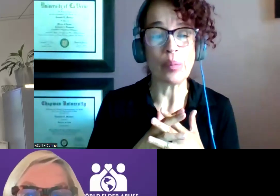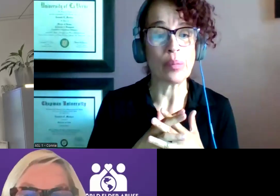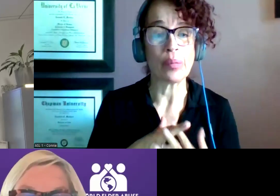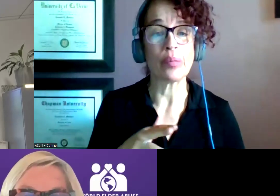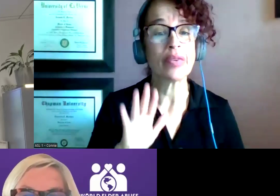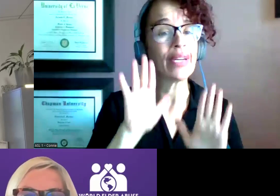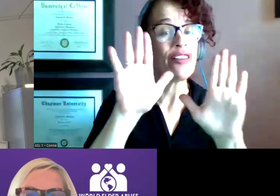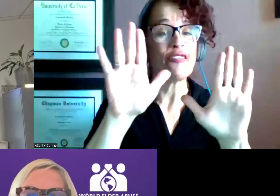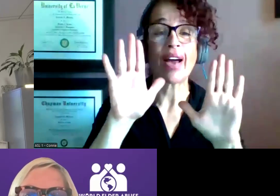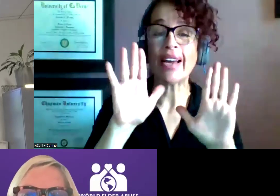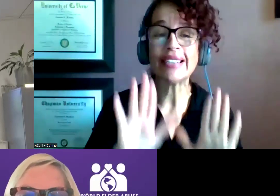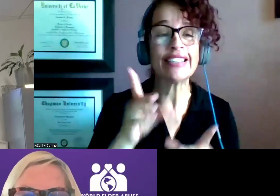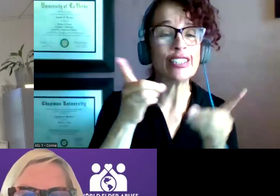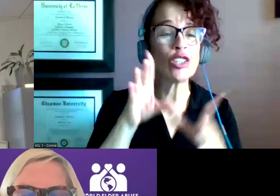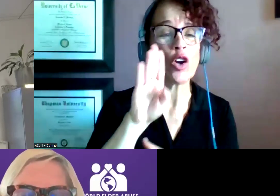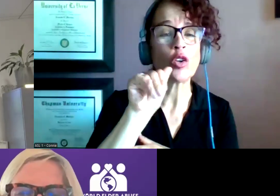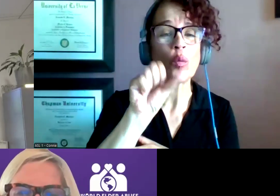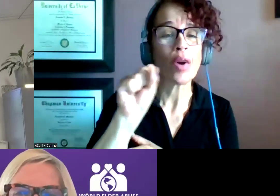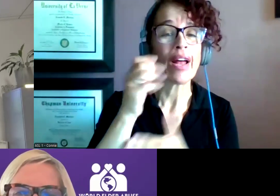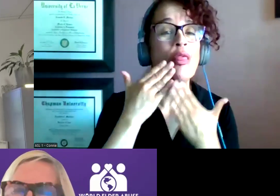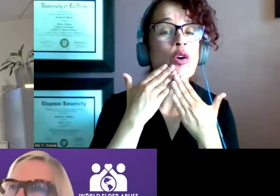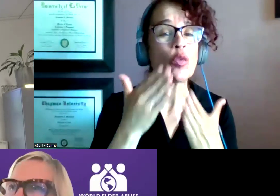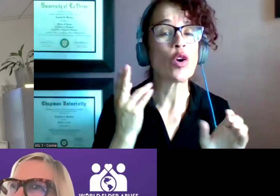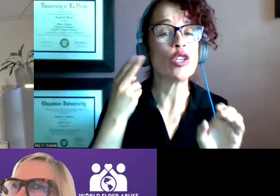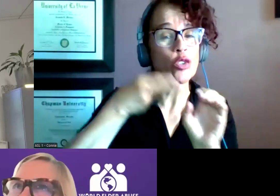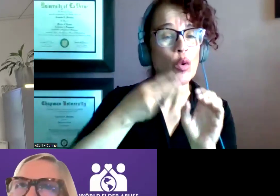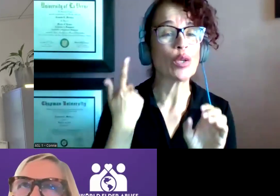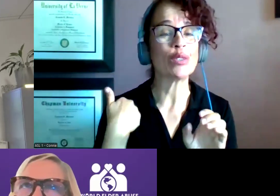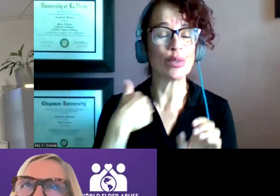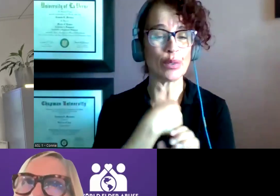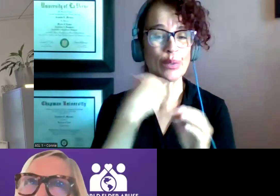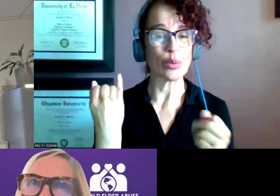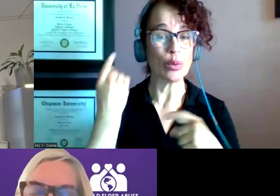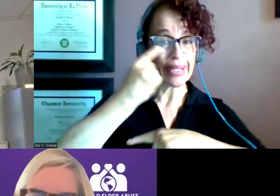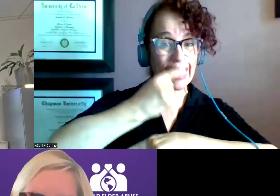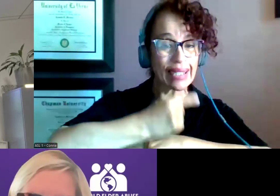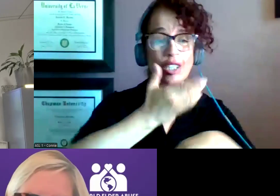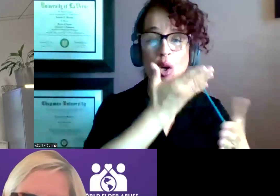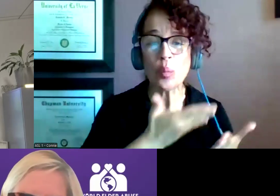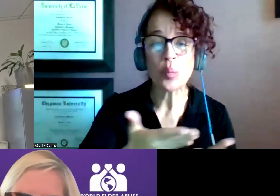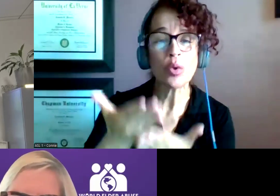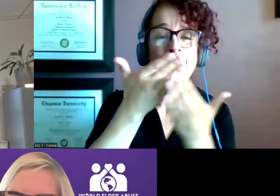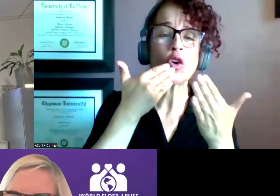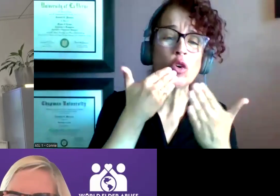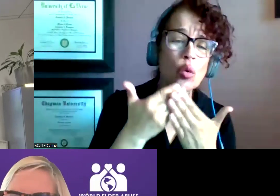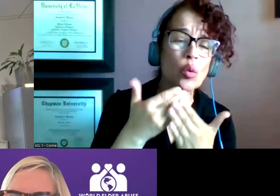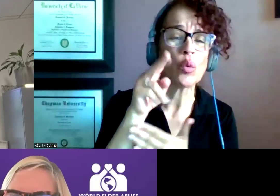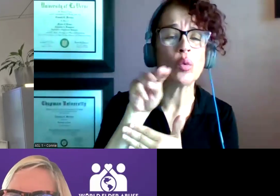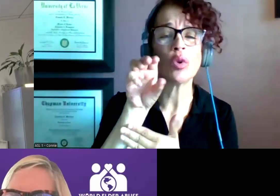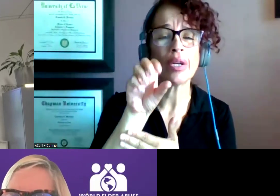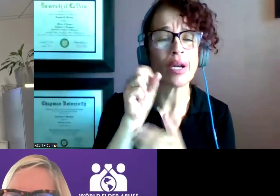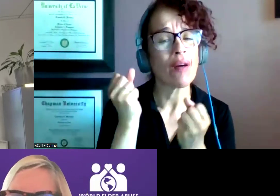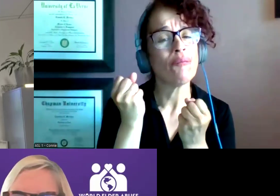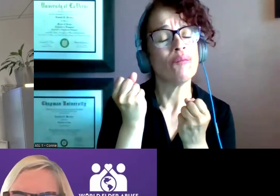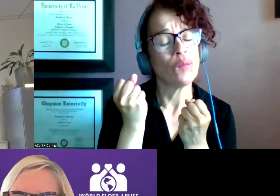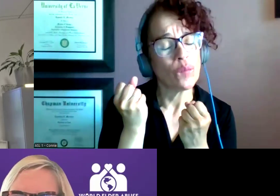That's fantastic, Director Boss. We're so grateful that you could join us today and bring a bit of good news. And for